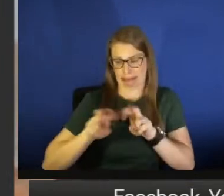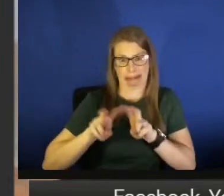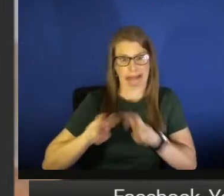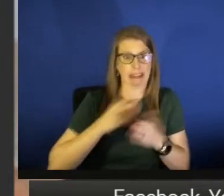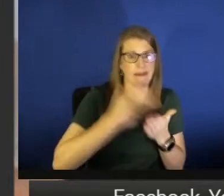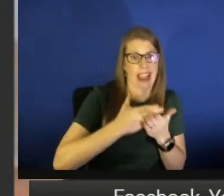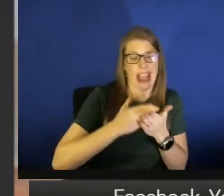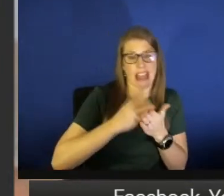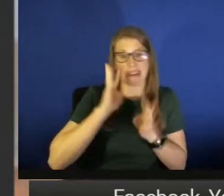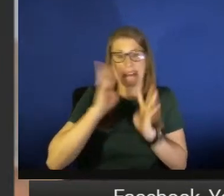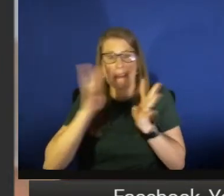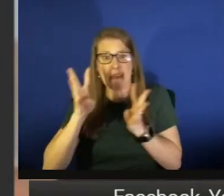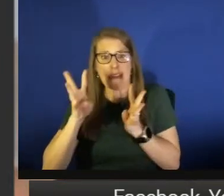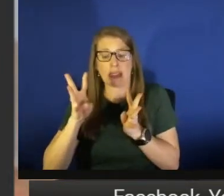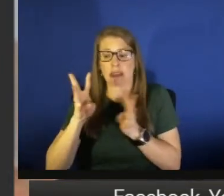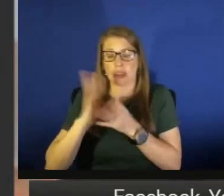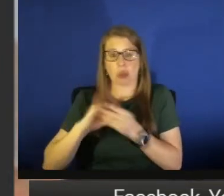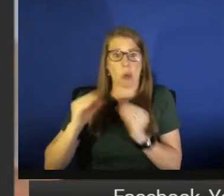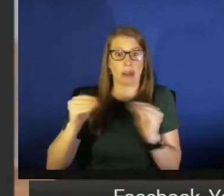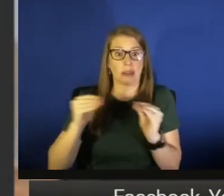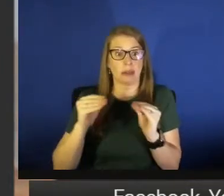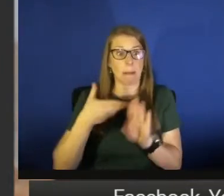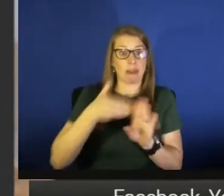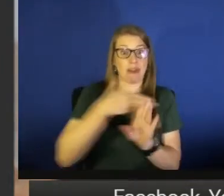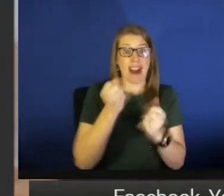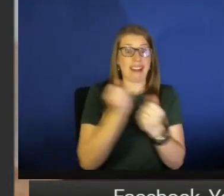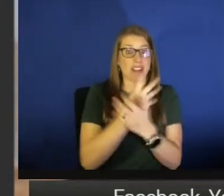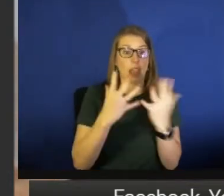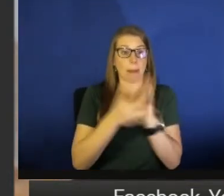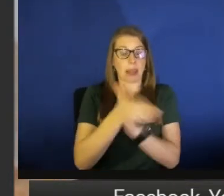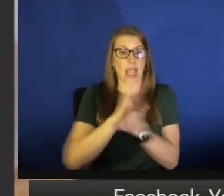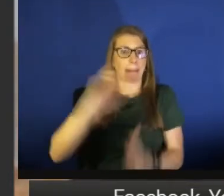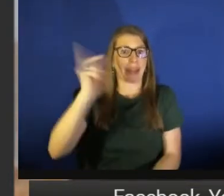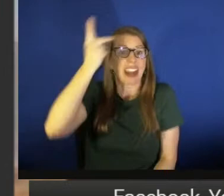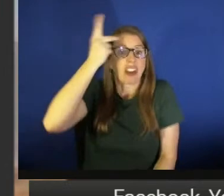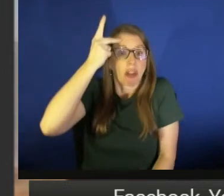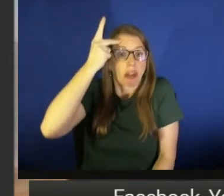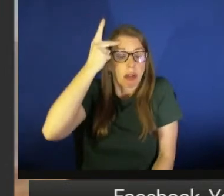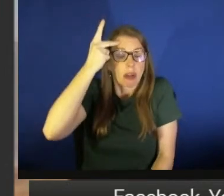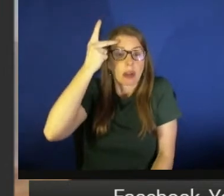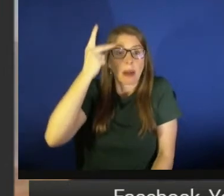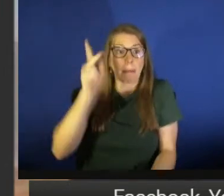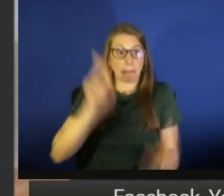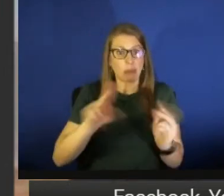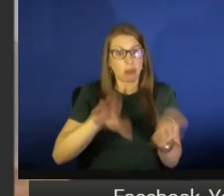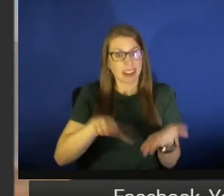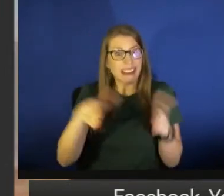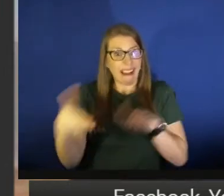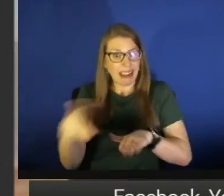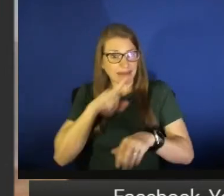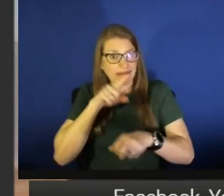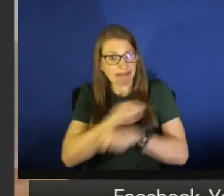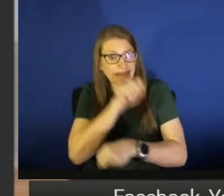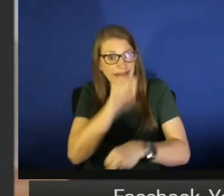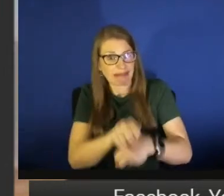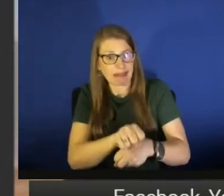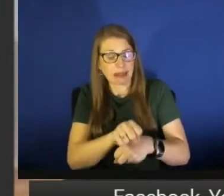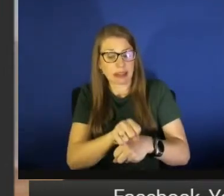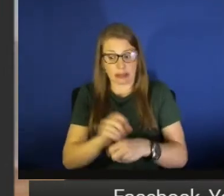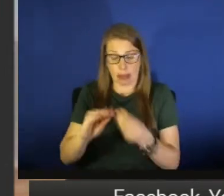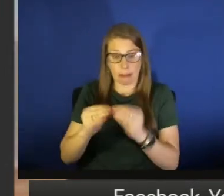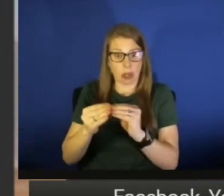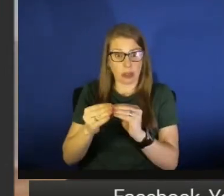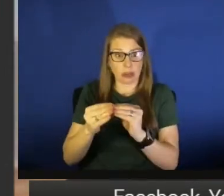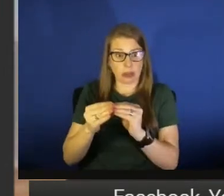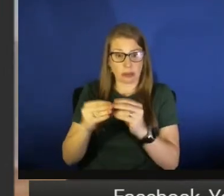through fiction. And this is before everything became political. I mean, people were dying in real time. We were seeing the numbers